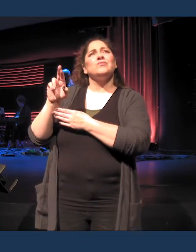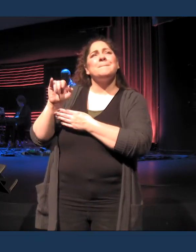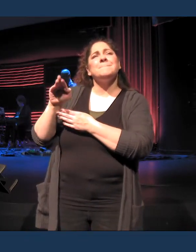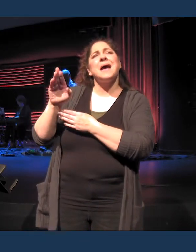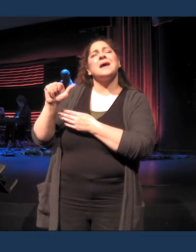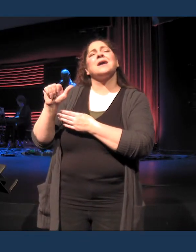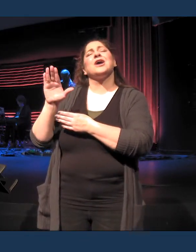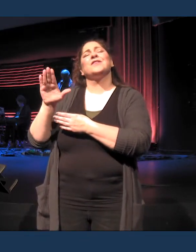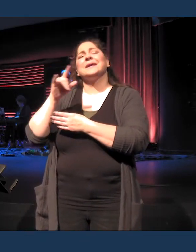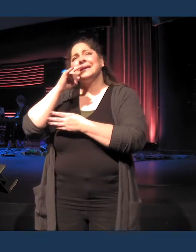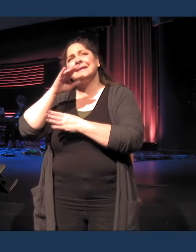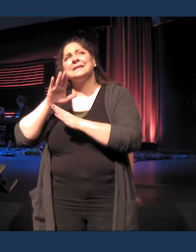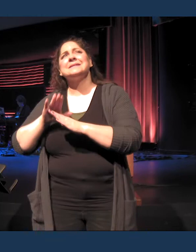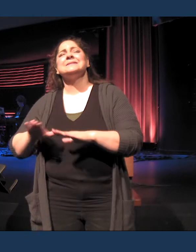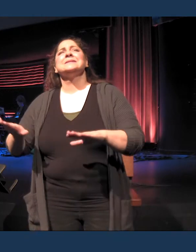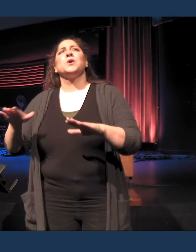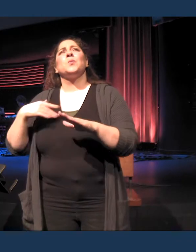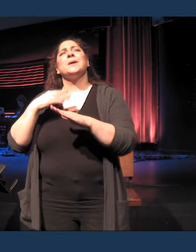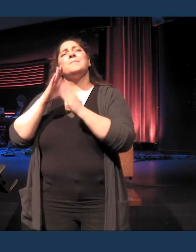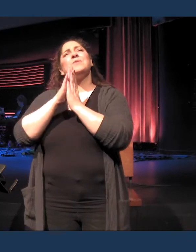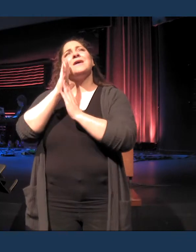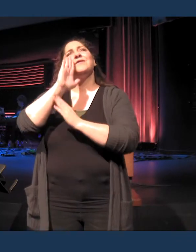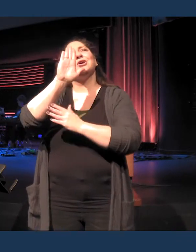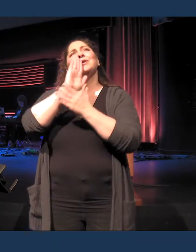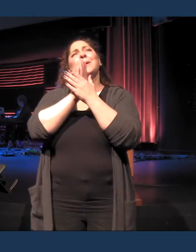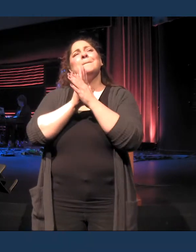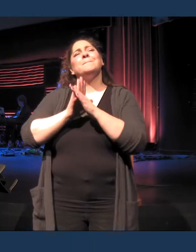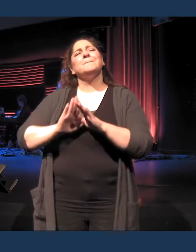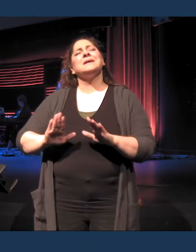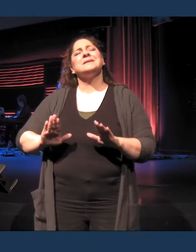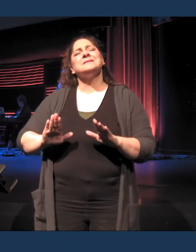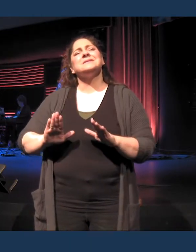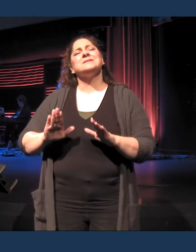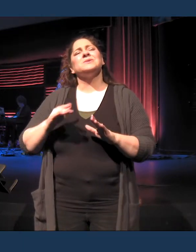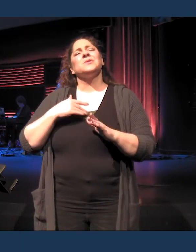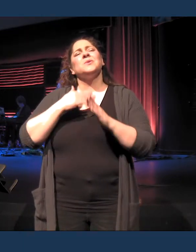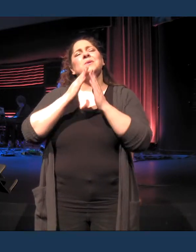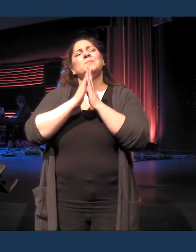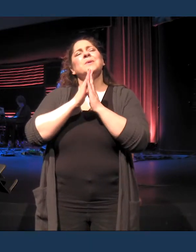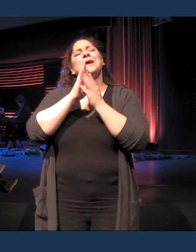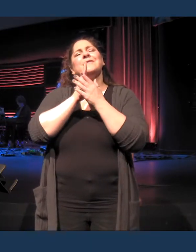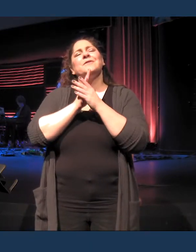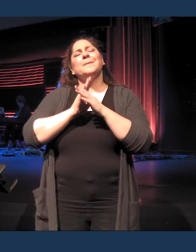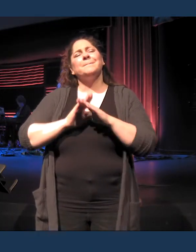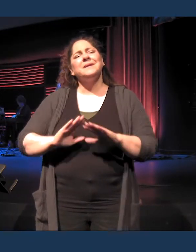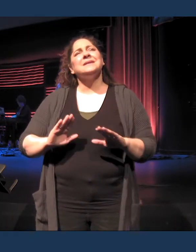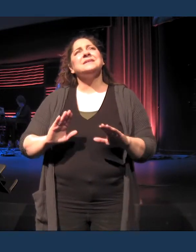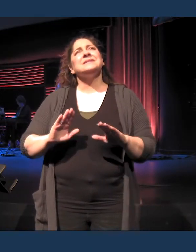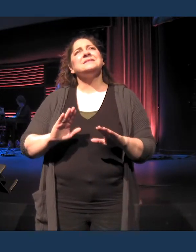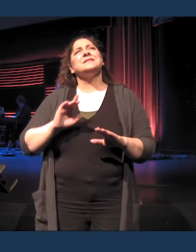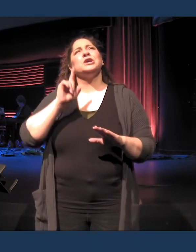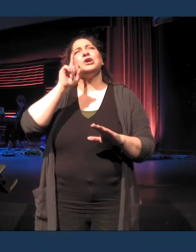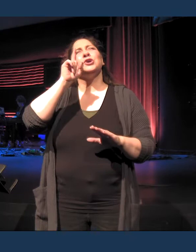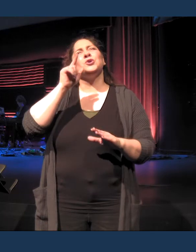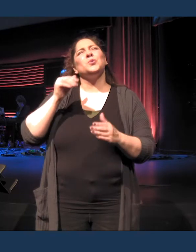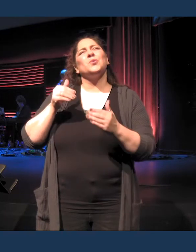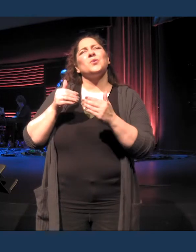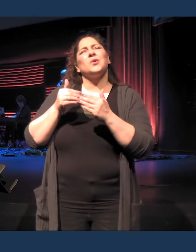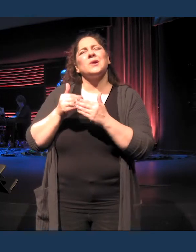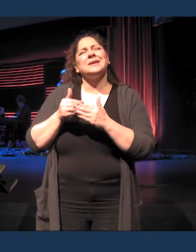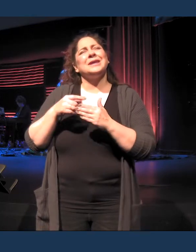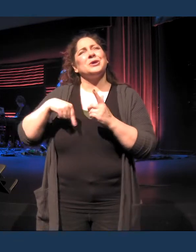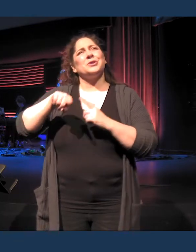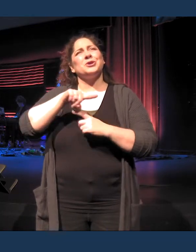We pray for peace, Lord. God, we pray for peace and that you are near to us. You are near